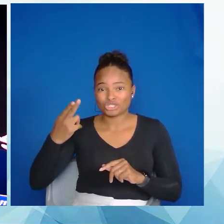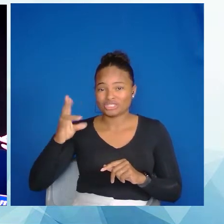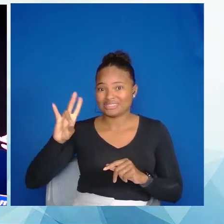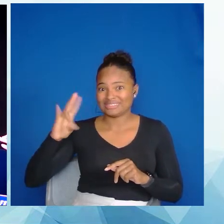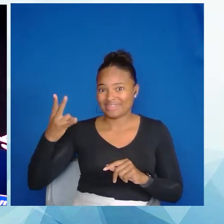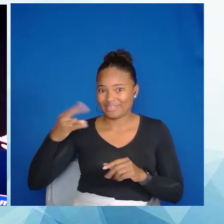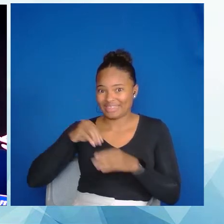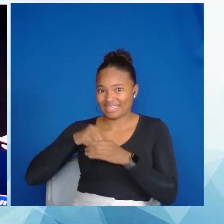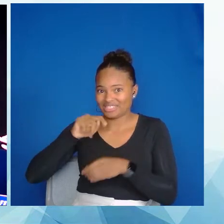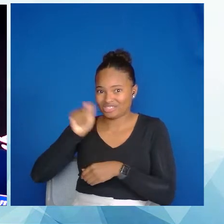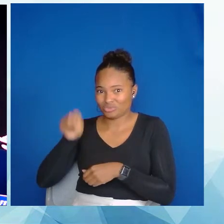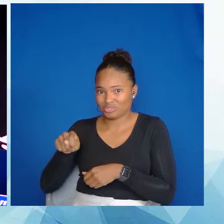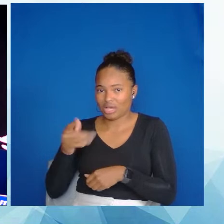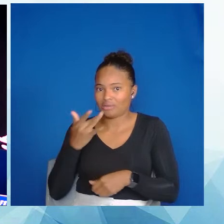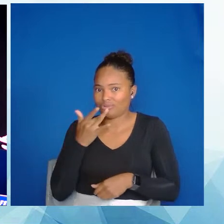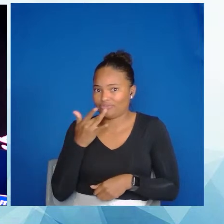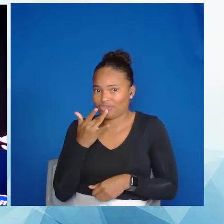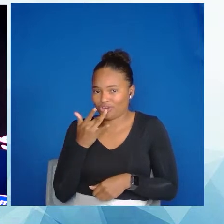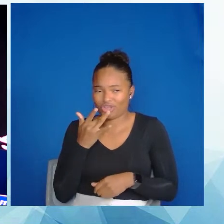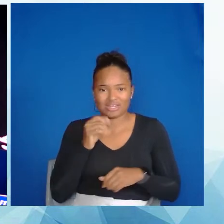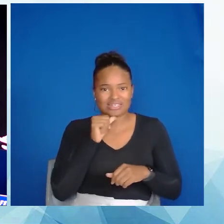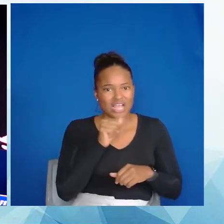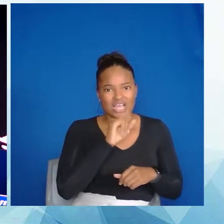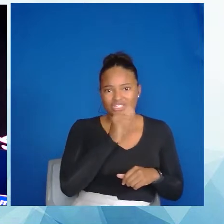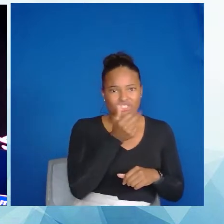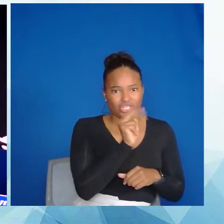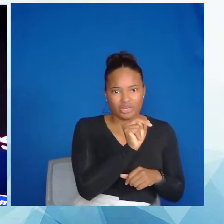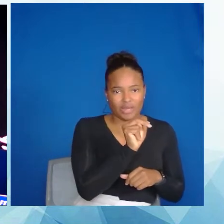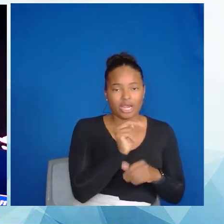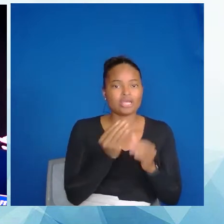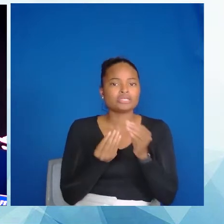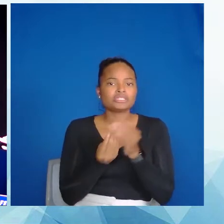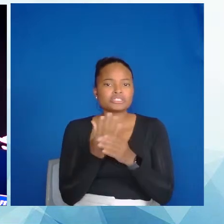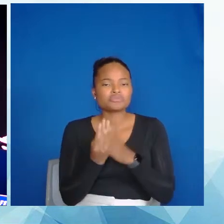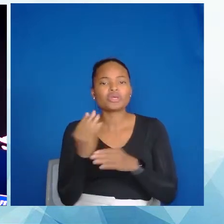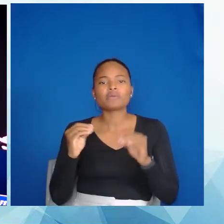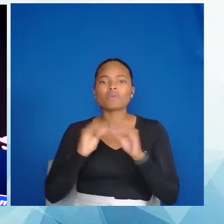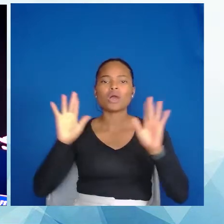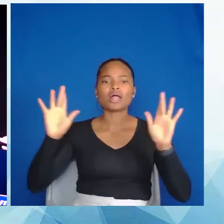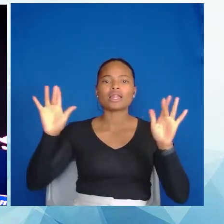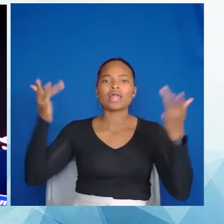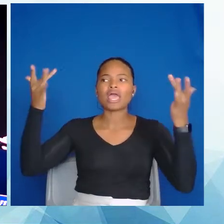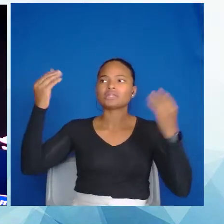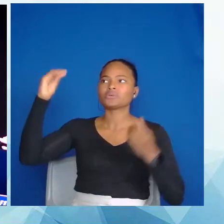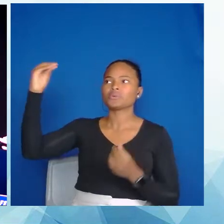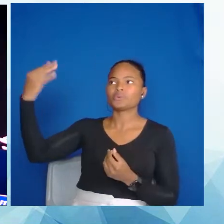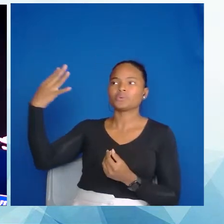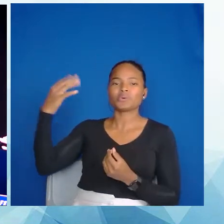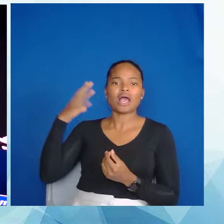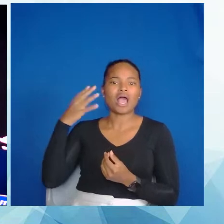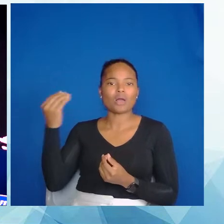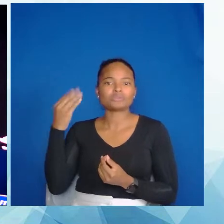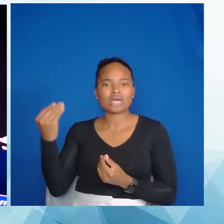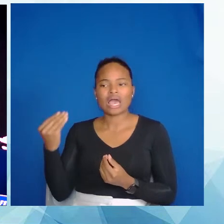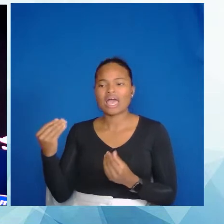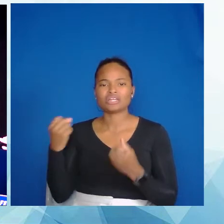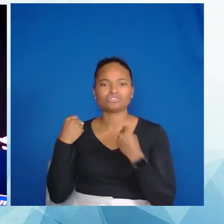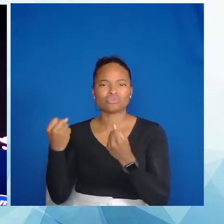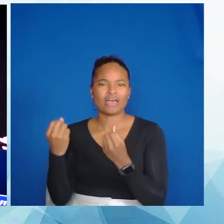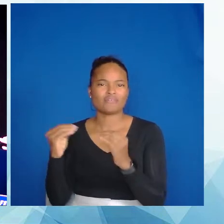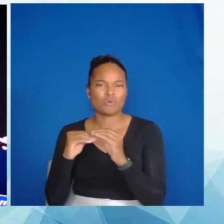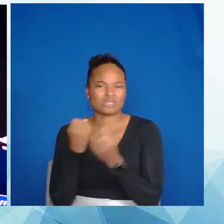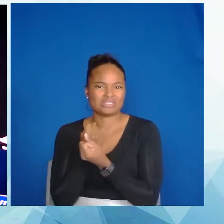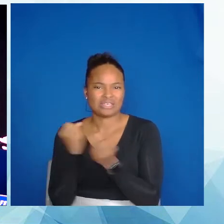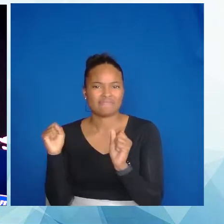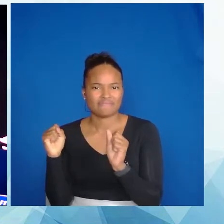than the January. So in springtime, it's a little bit lighter outside, makes that drive a little bit easier, and I feel a little bit safer doing